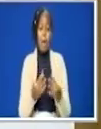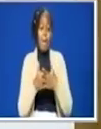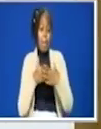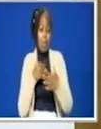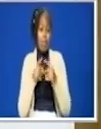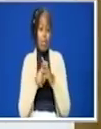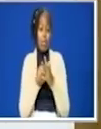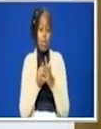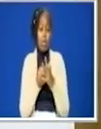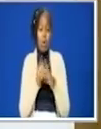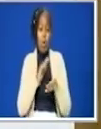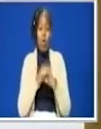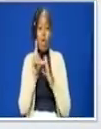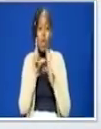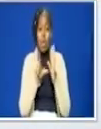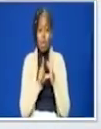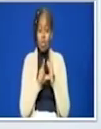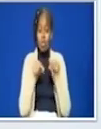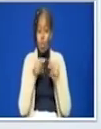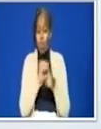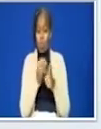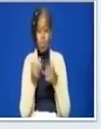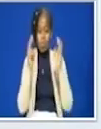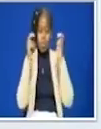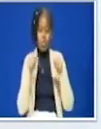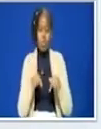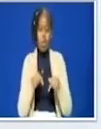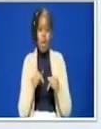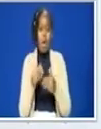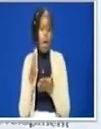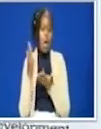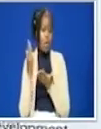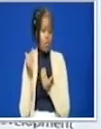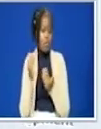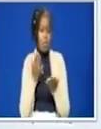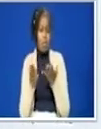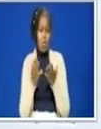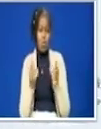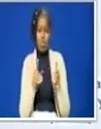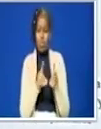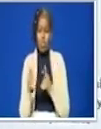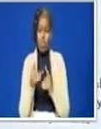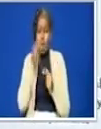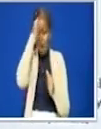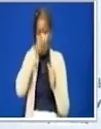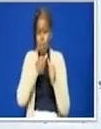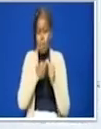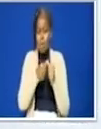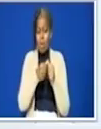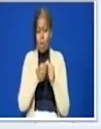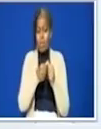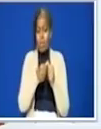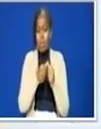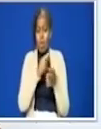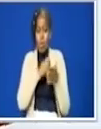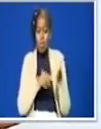start on our lesson, or rather on our topic today, how I wish that you will do a recap, just to remind our viewers of what